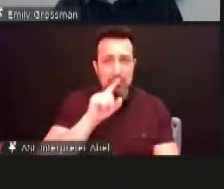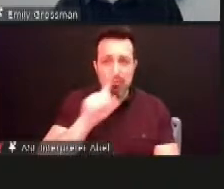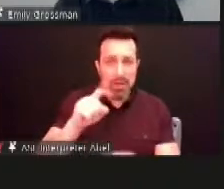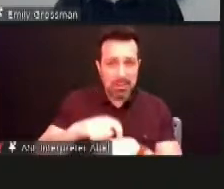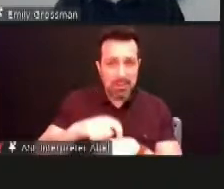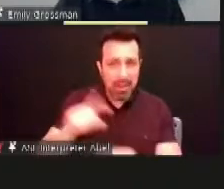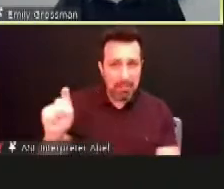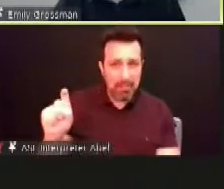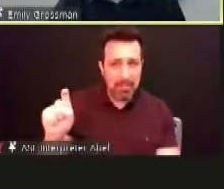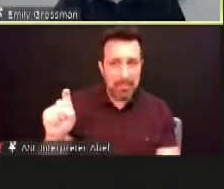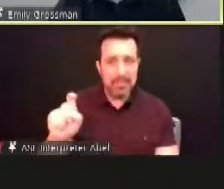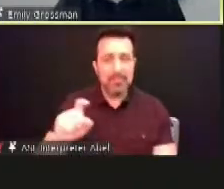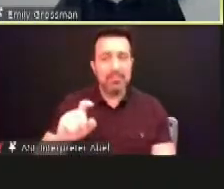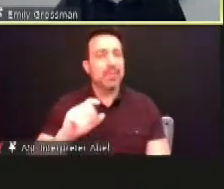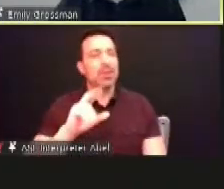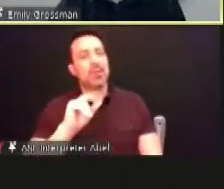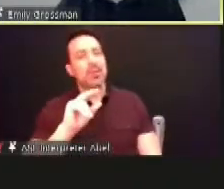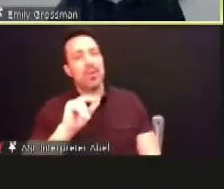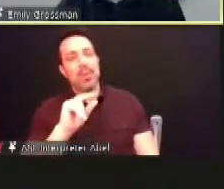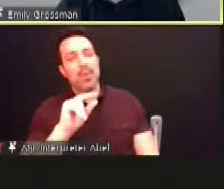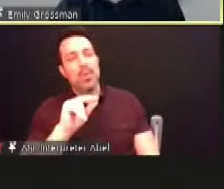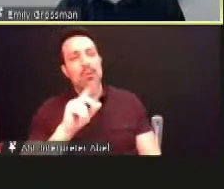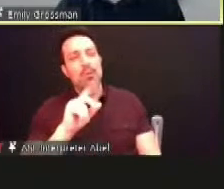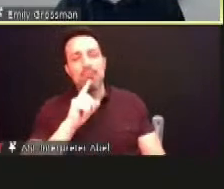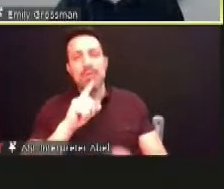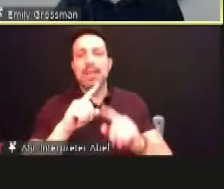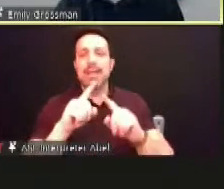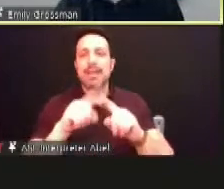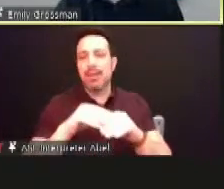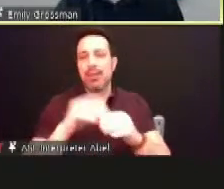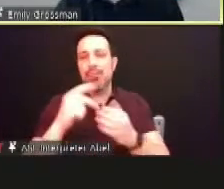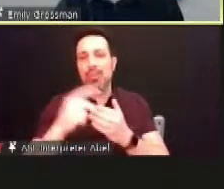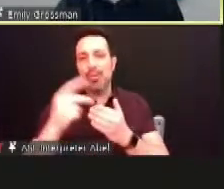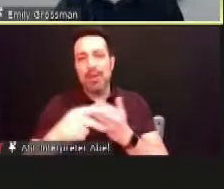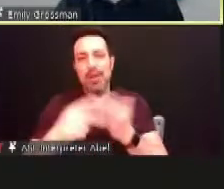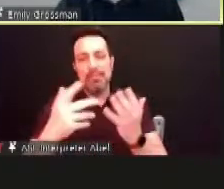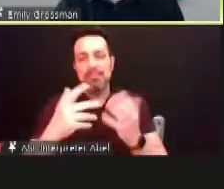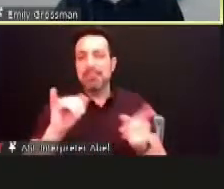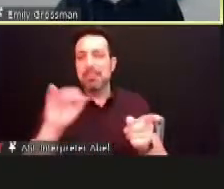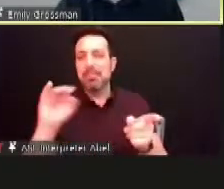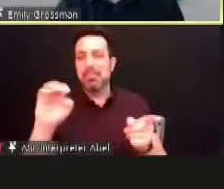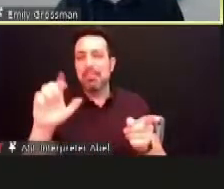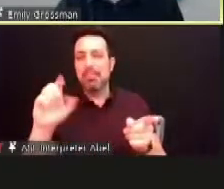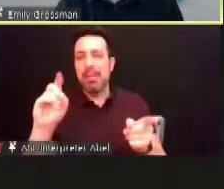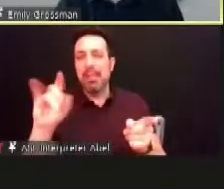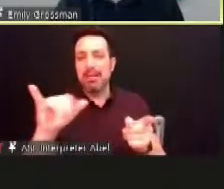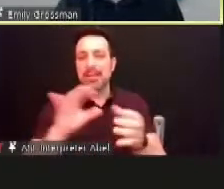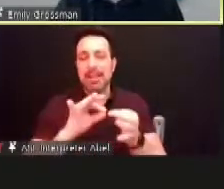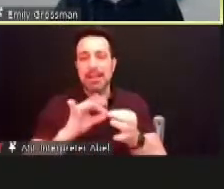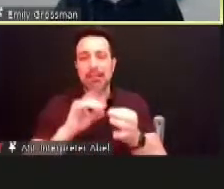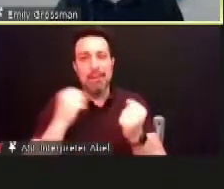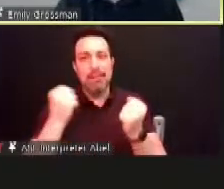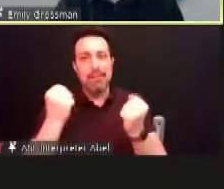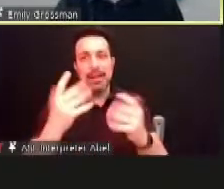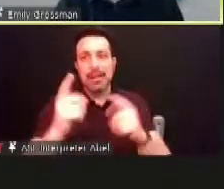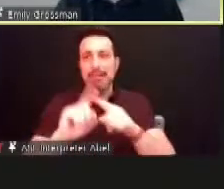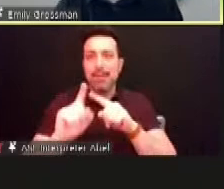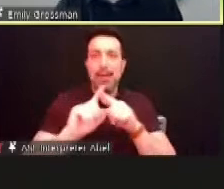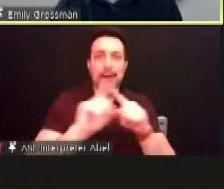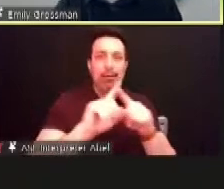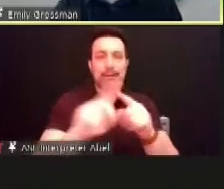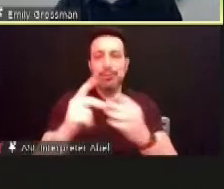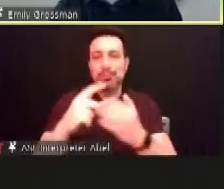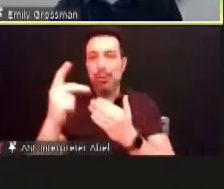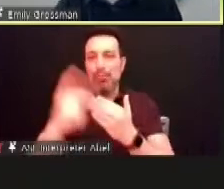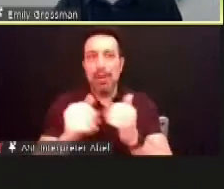it? No, and I think it really depends on the program. Like Melody was saying, there's so much variation in programs and